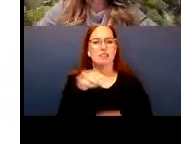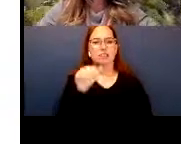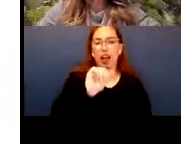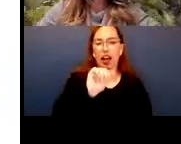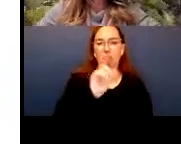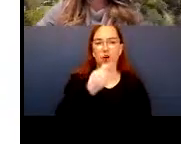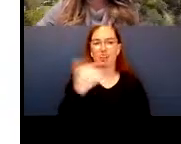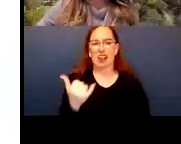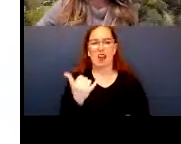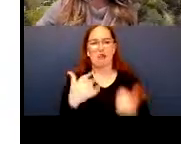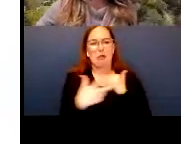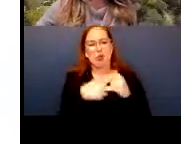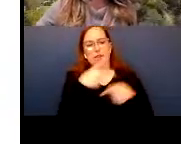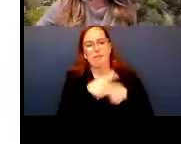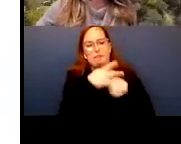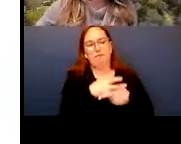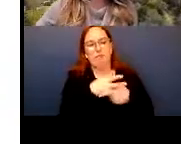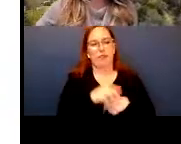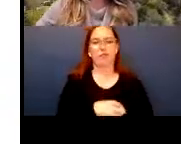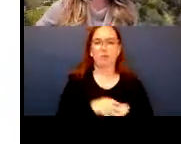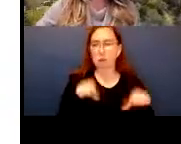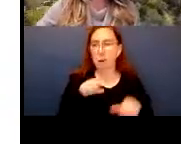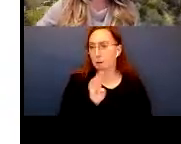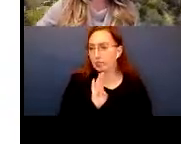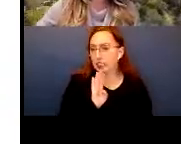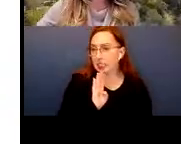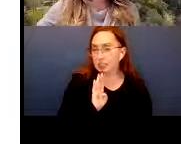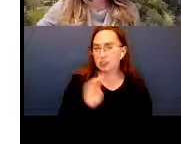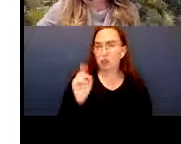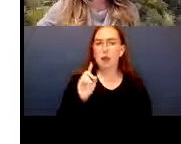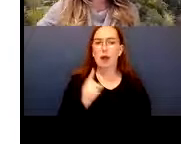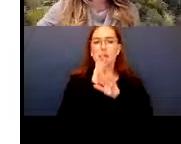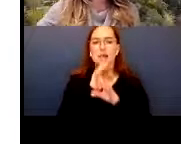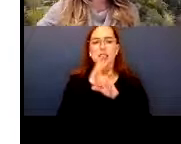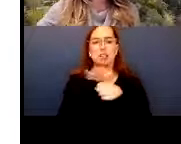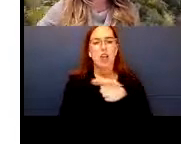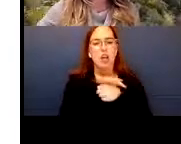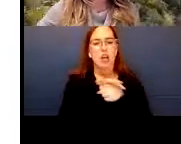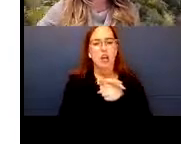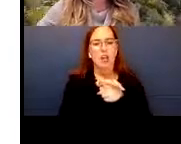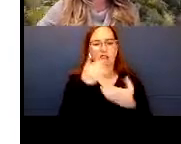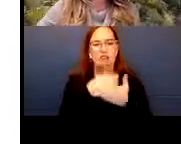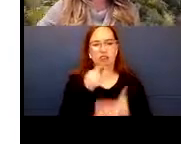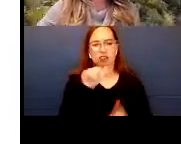area. We have another potential location in the picnic area that's over off Rollingwood Drive today.